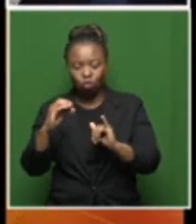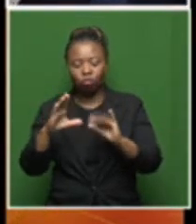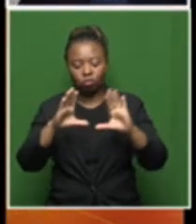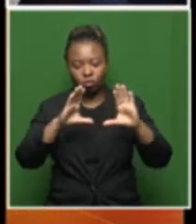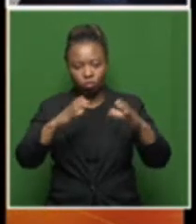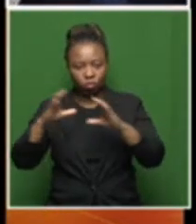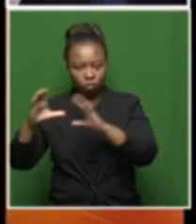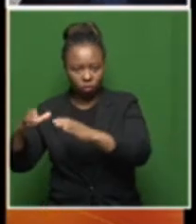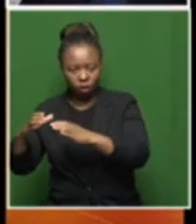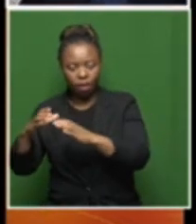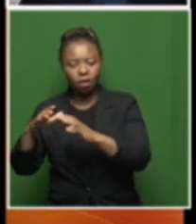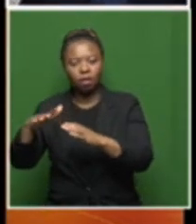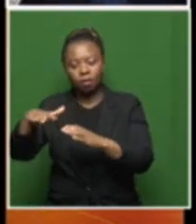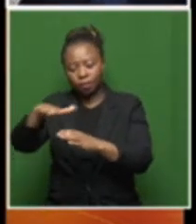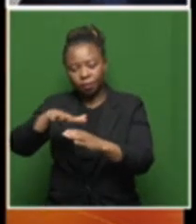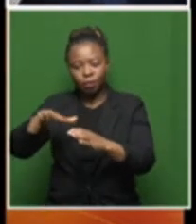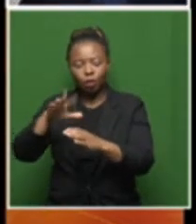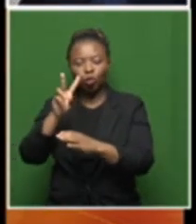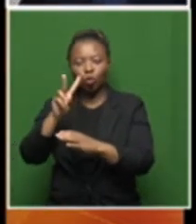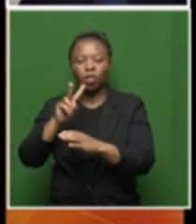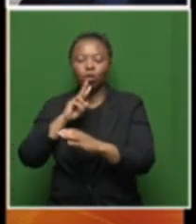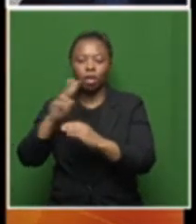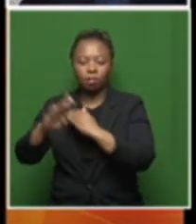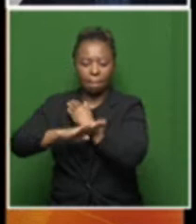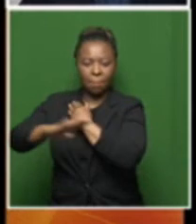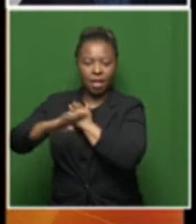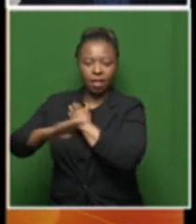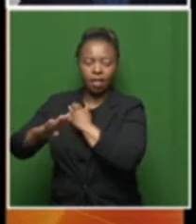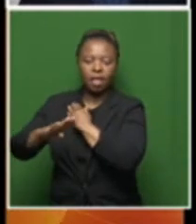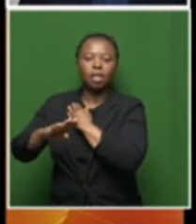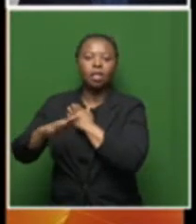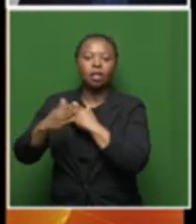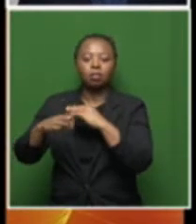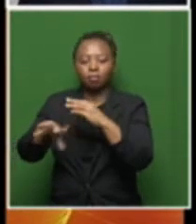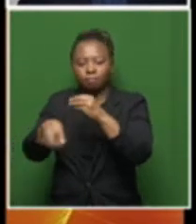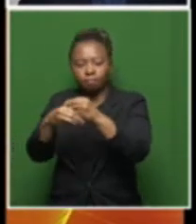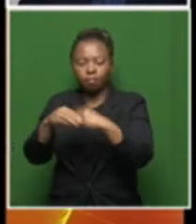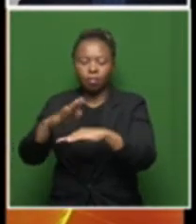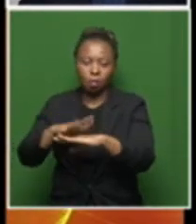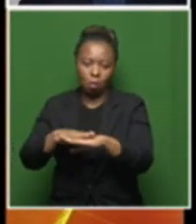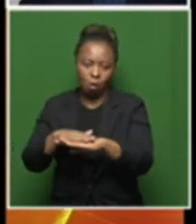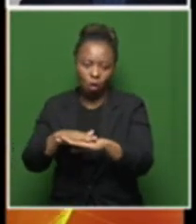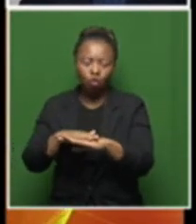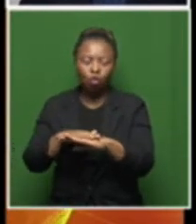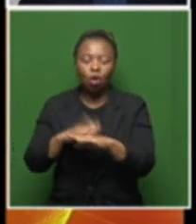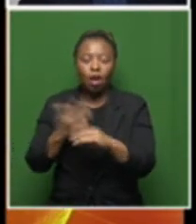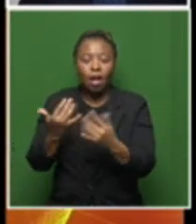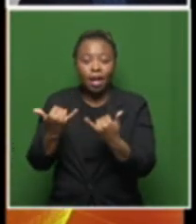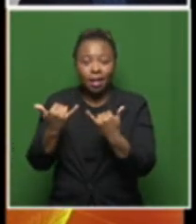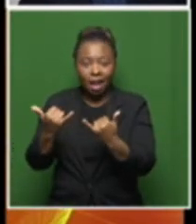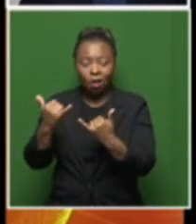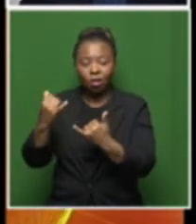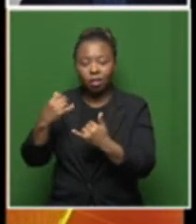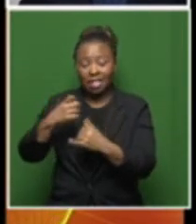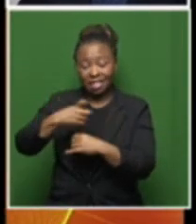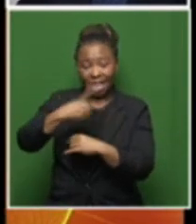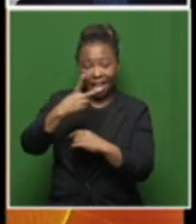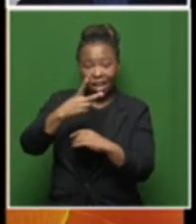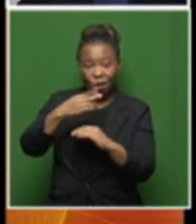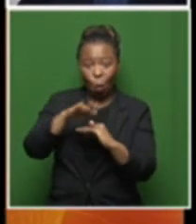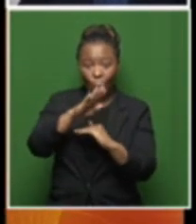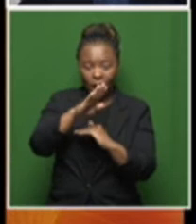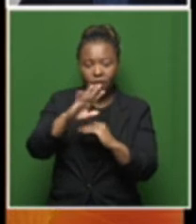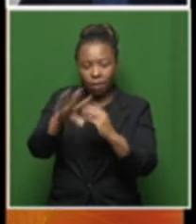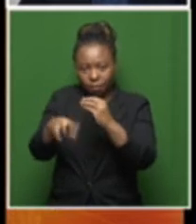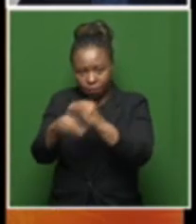capacity of 2,300 public sector COVID beds, inclusive of our field hospital capacity. That's what we had at the peak of the second wave. Our